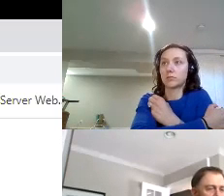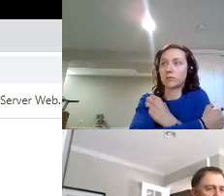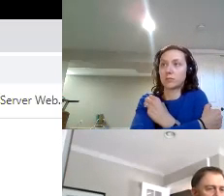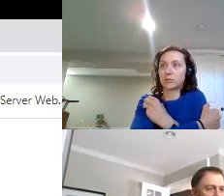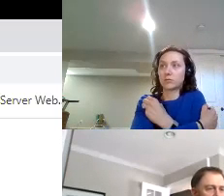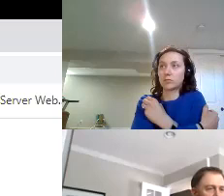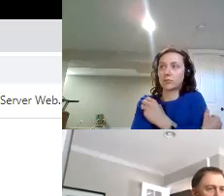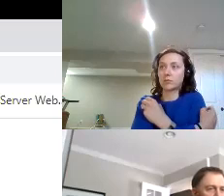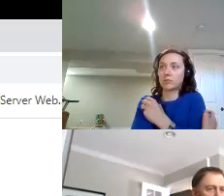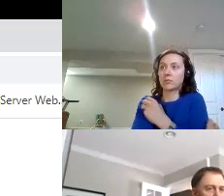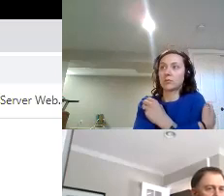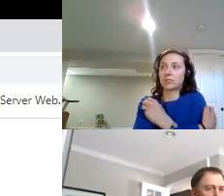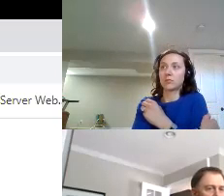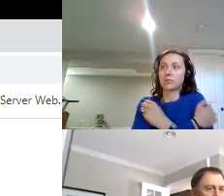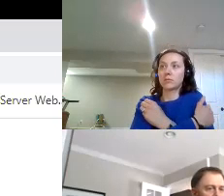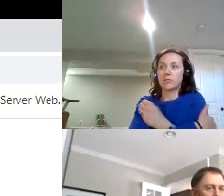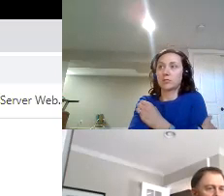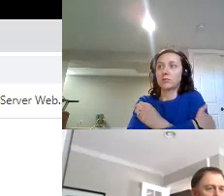of try to look at